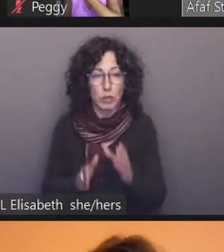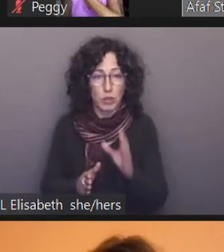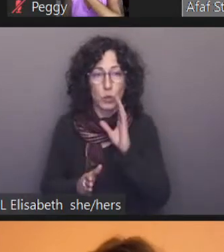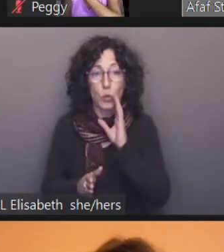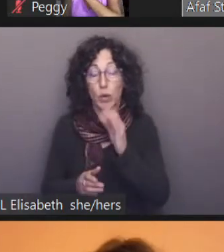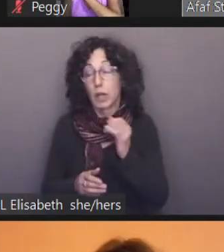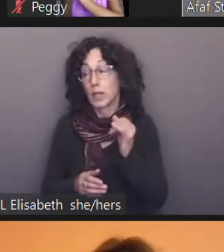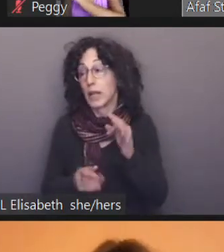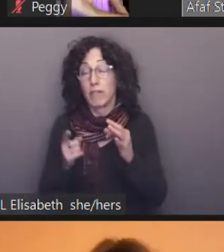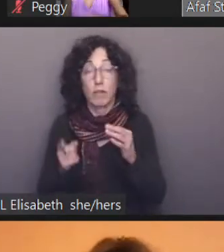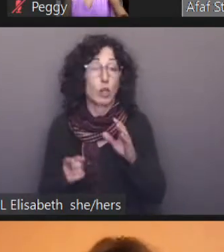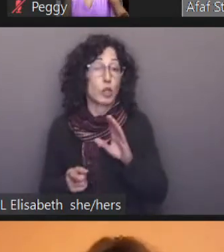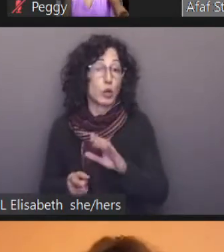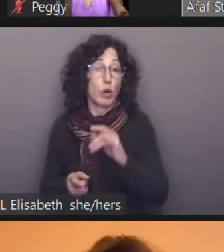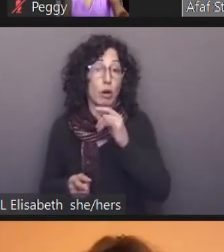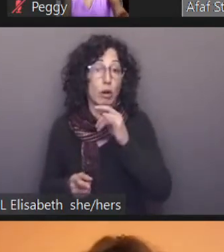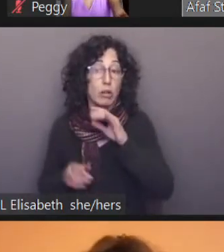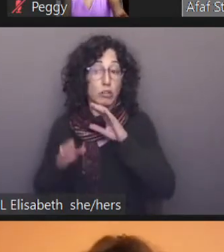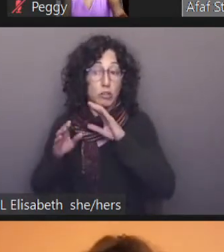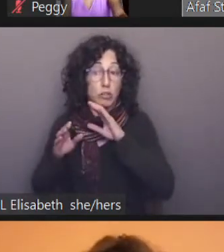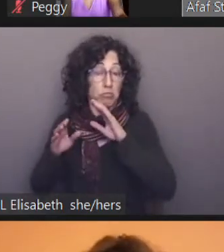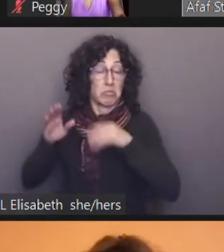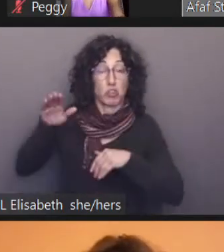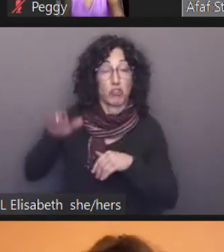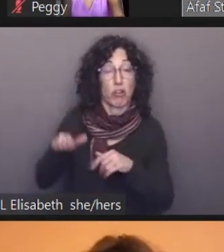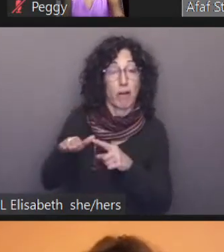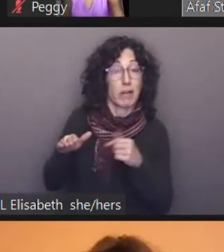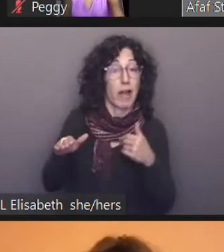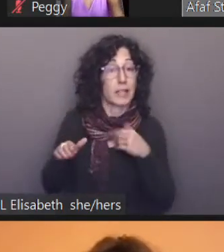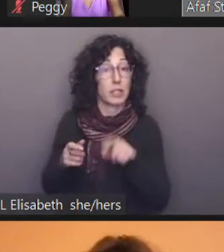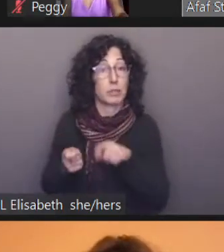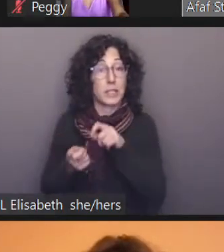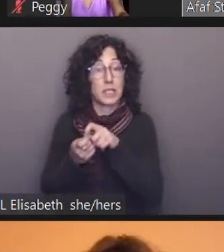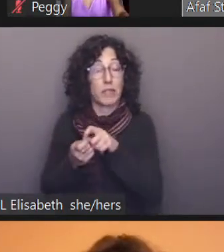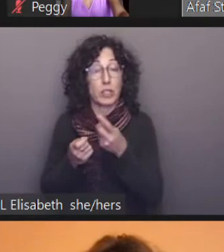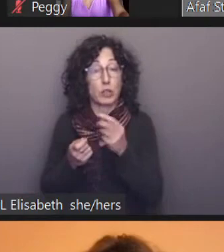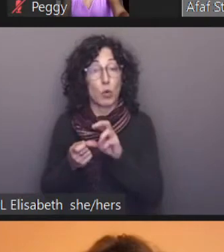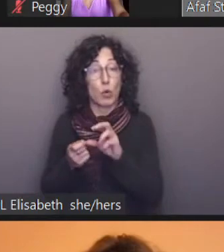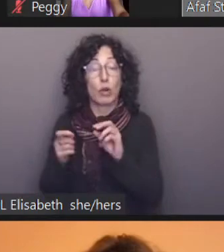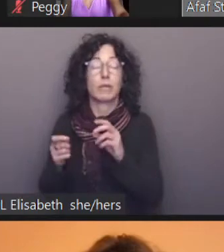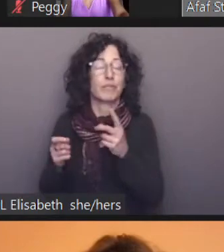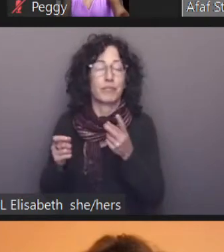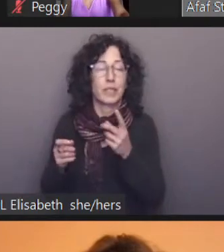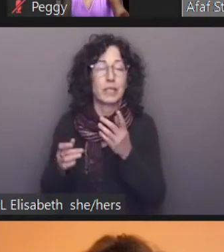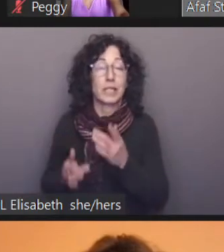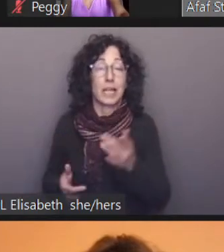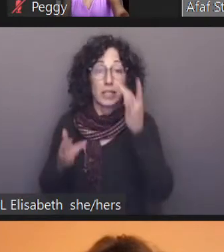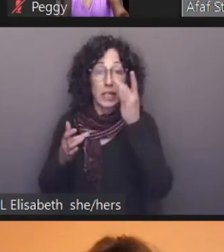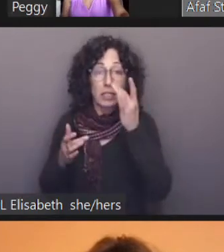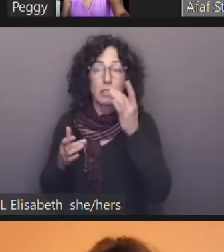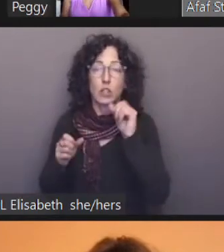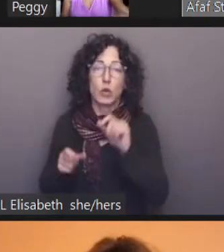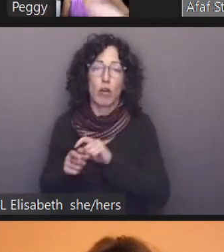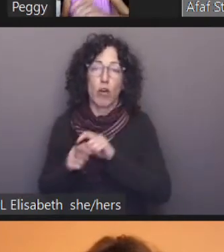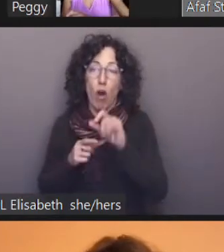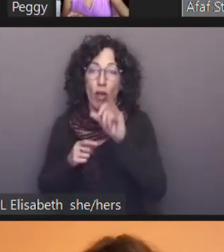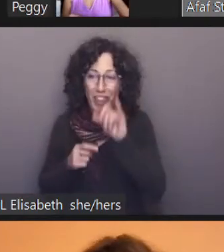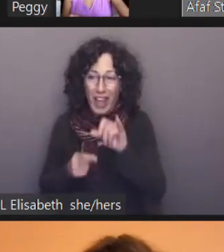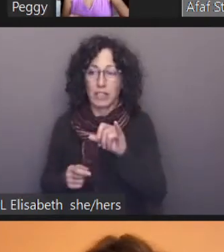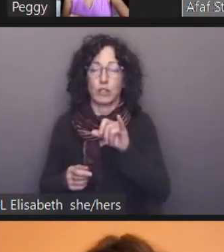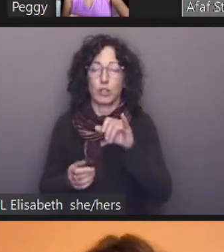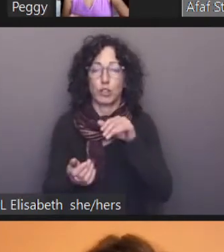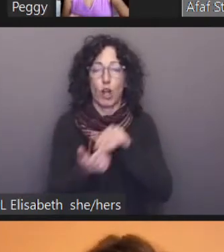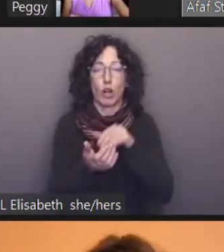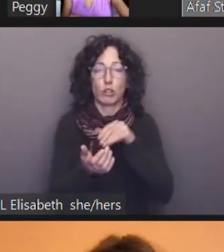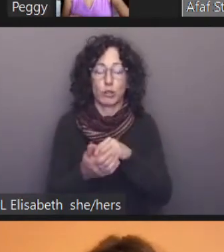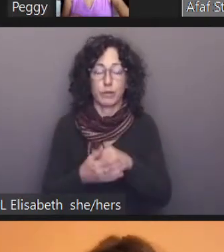disorder, to get their input as well. For patients whose immune system isn't working well, we would need to